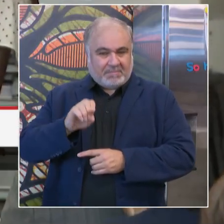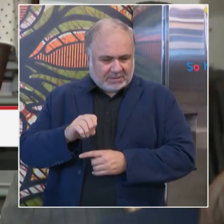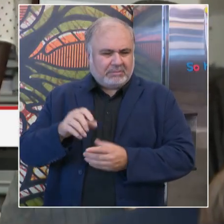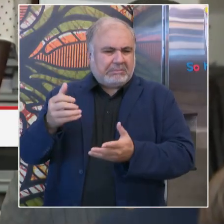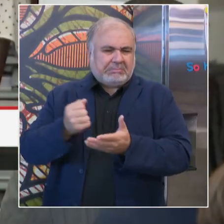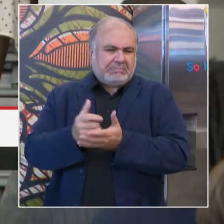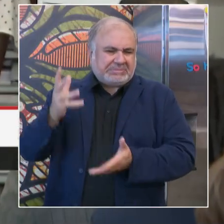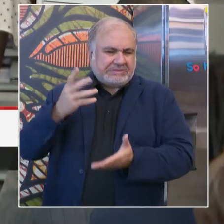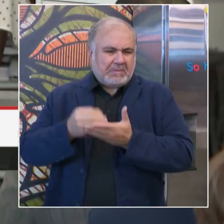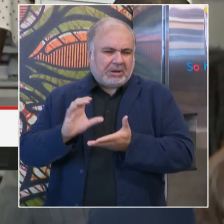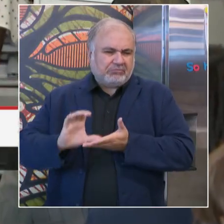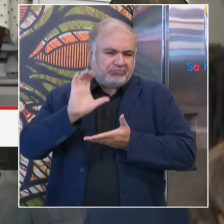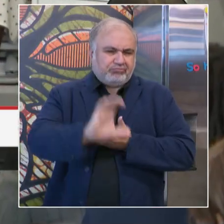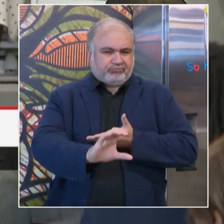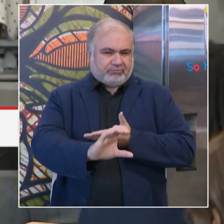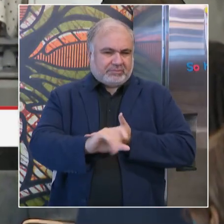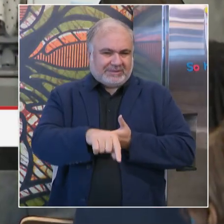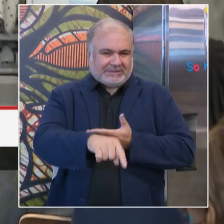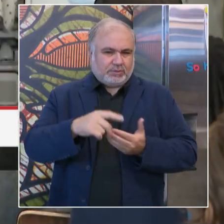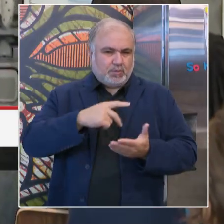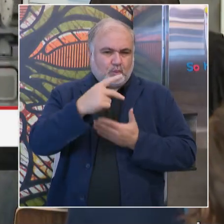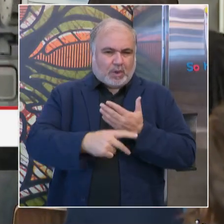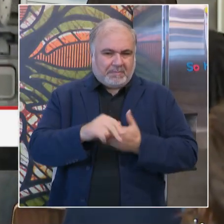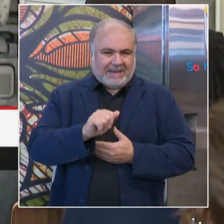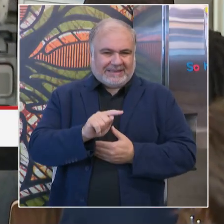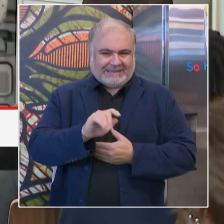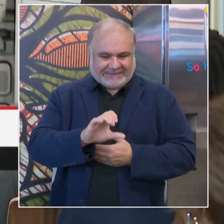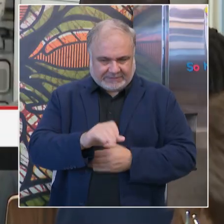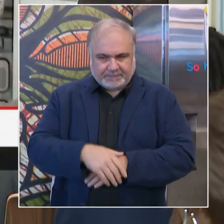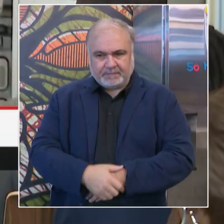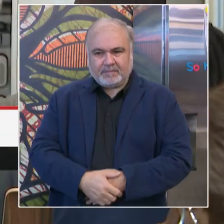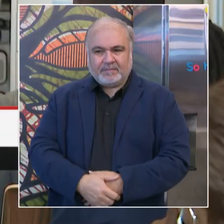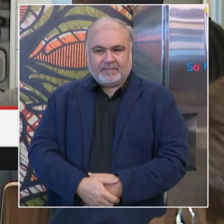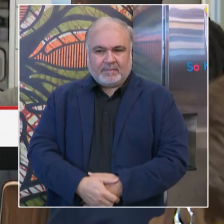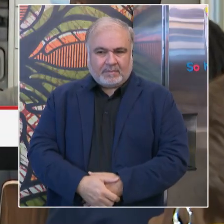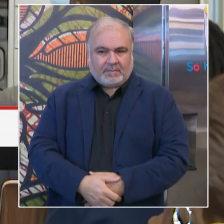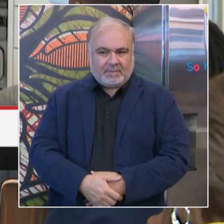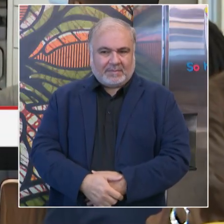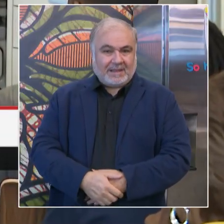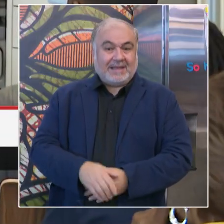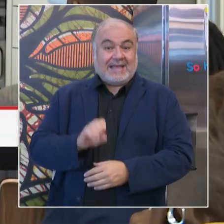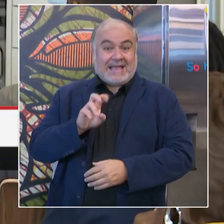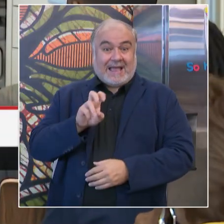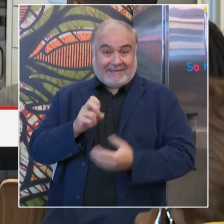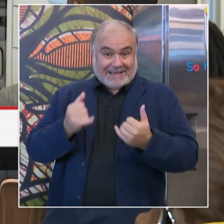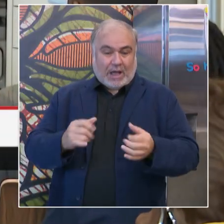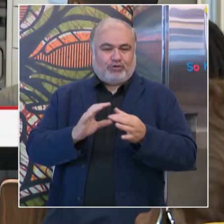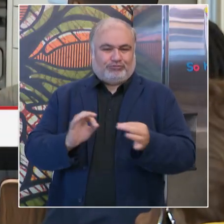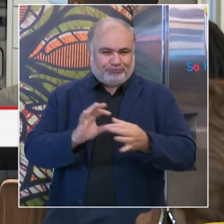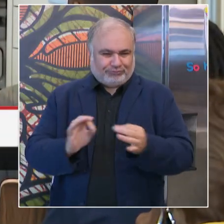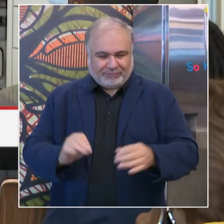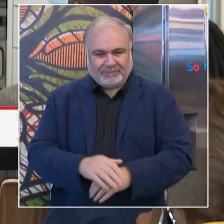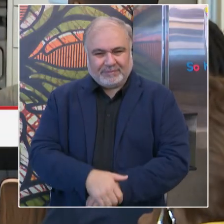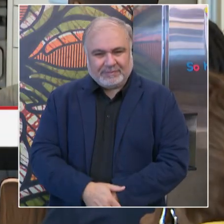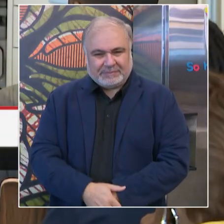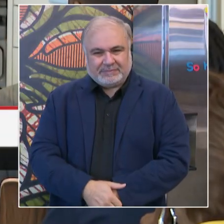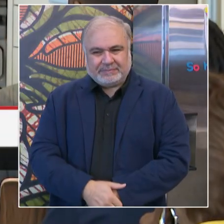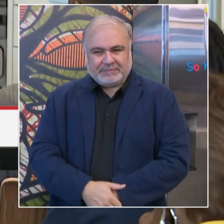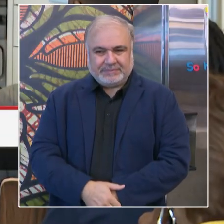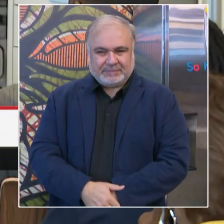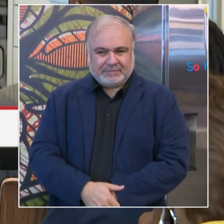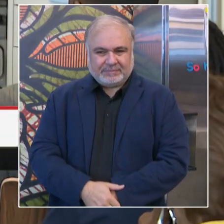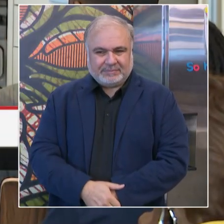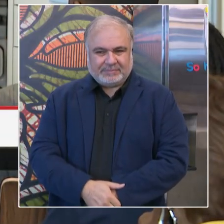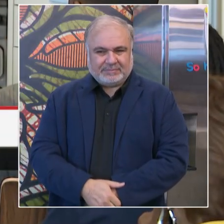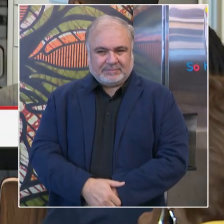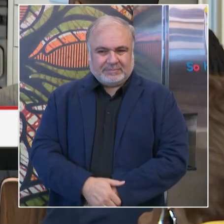Good morning, everybody. I'll start by saying this is the best part of my job. On behalf of Bloomberg Philanthropies, I am so honored to be